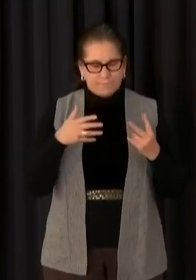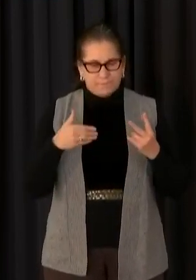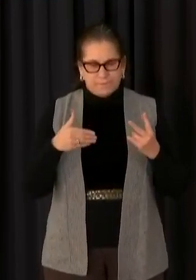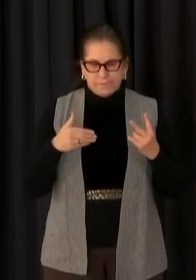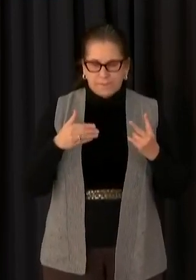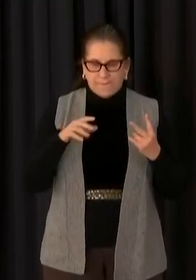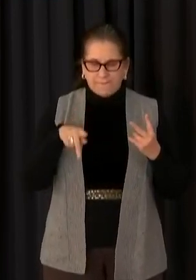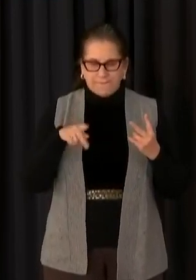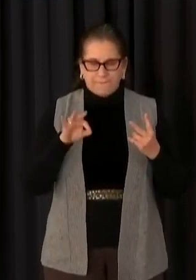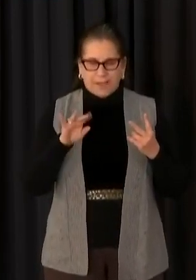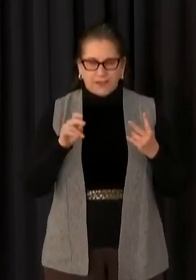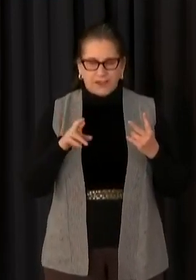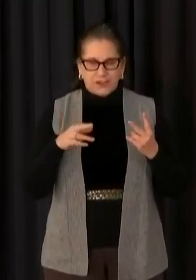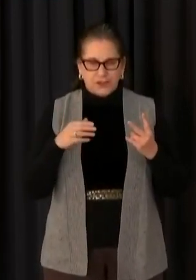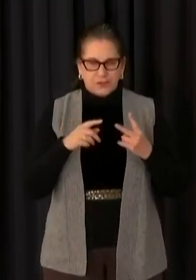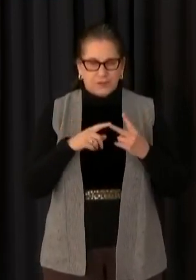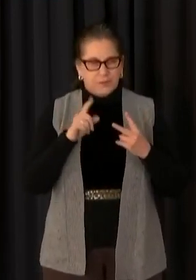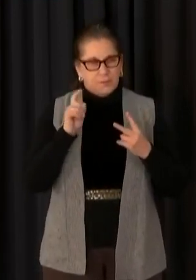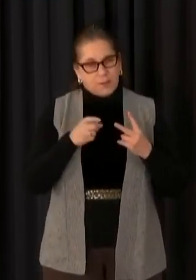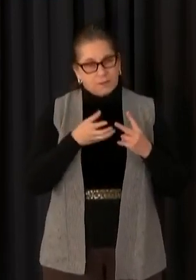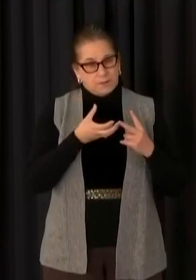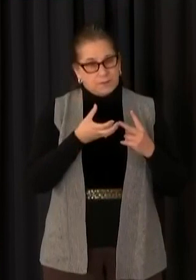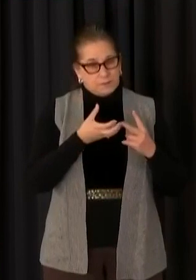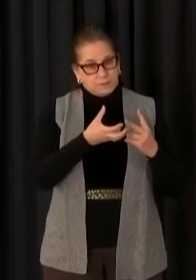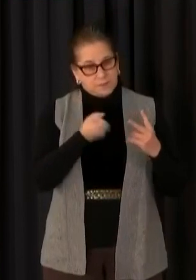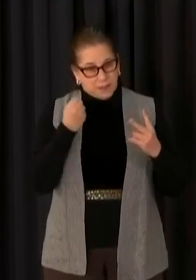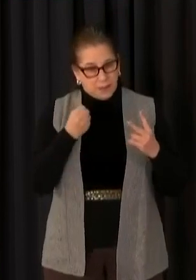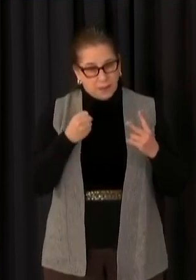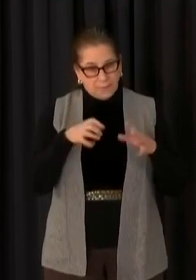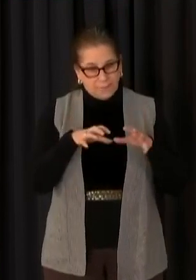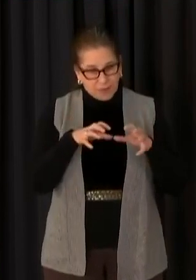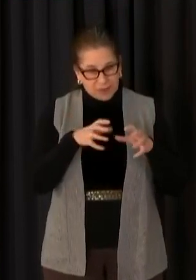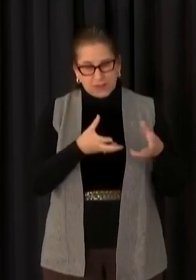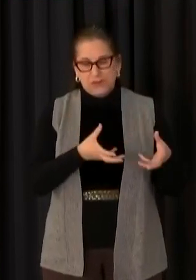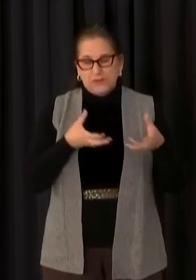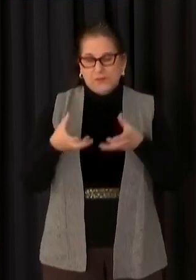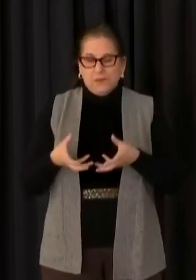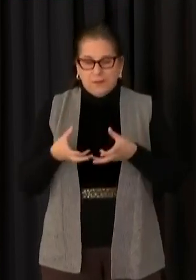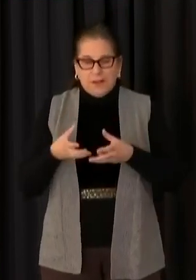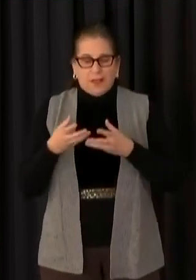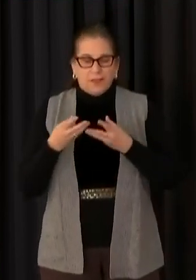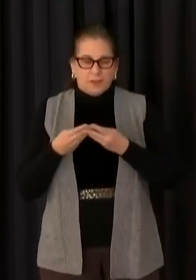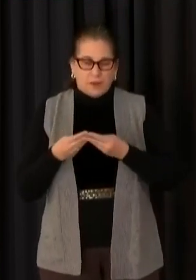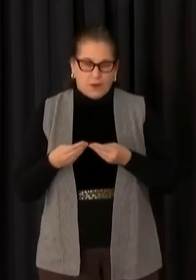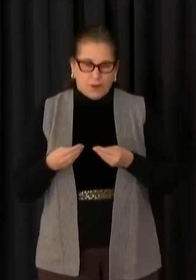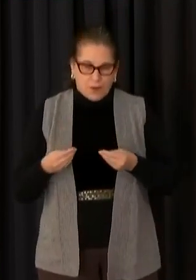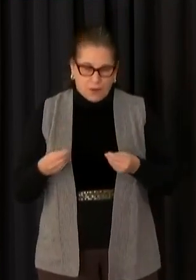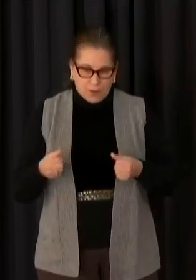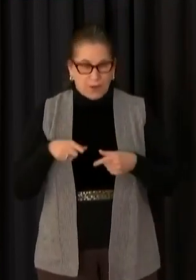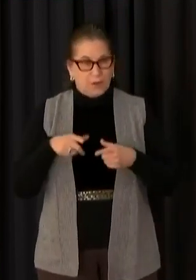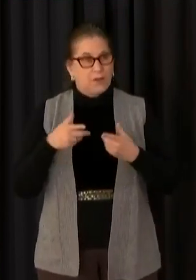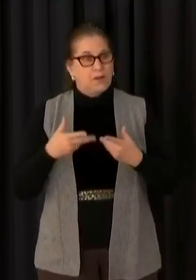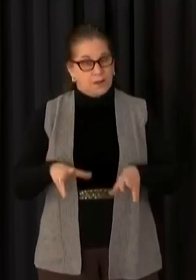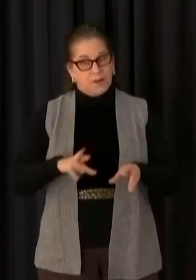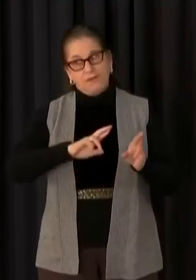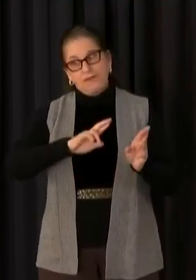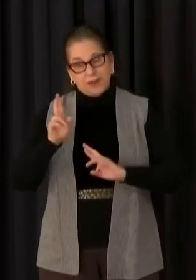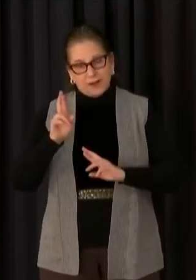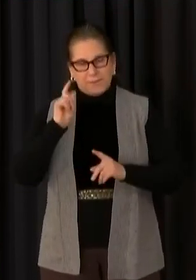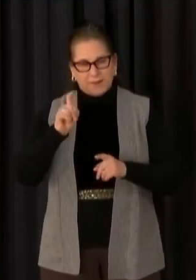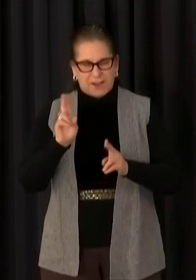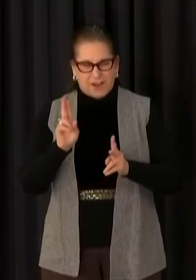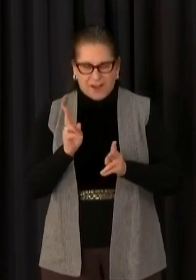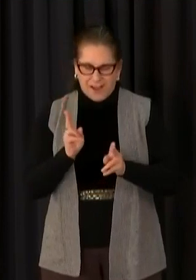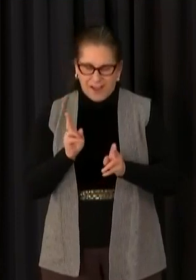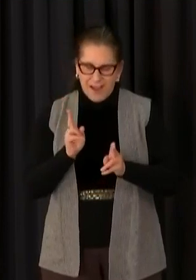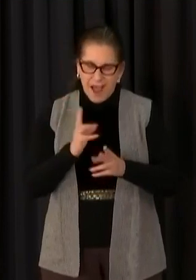once they are thawed, the whole vial has to be used within 6 hours. The other vaccines, as we understand them, do not have some